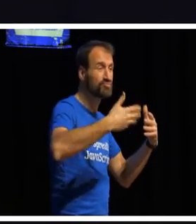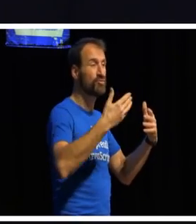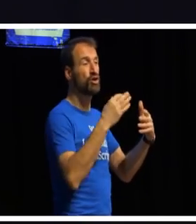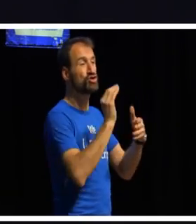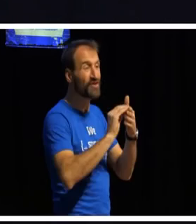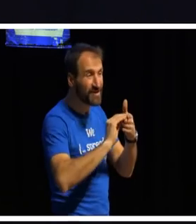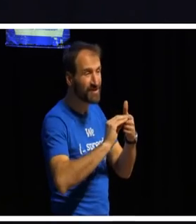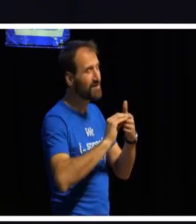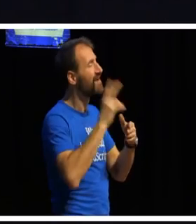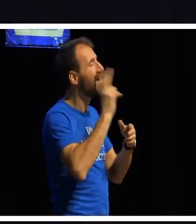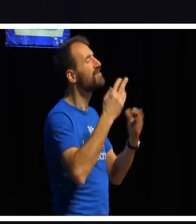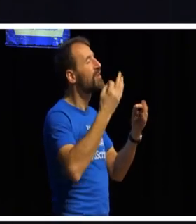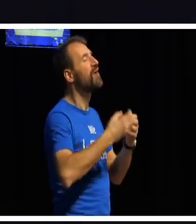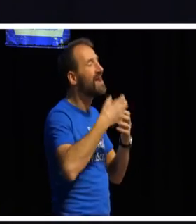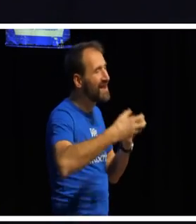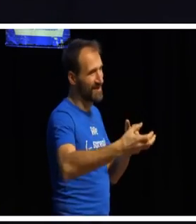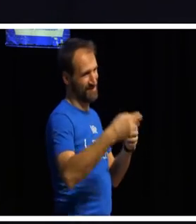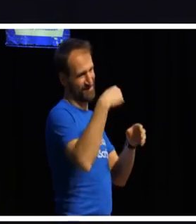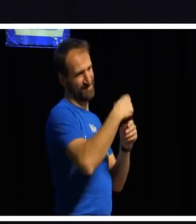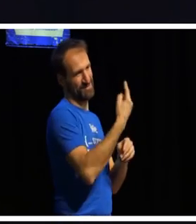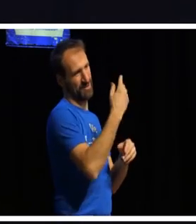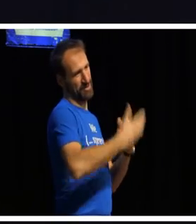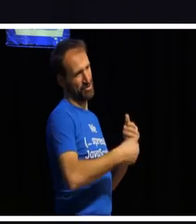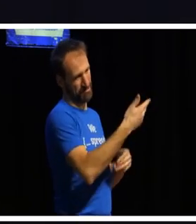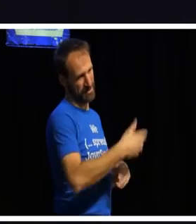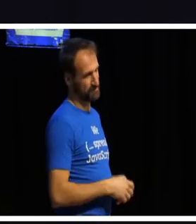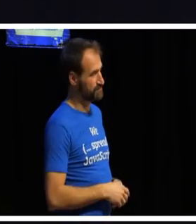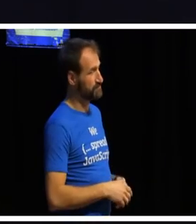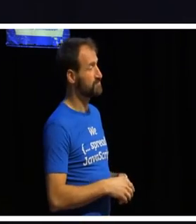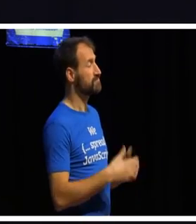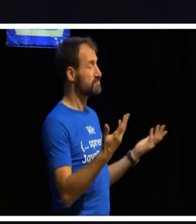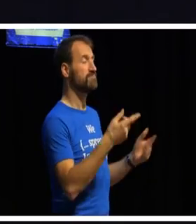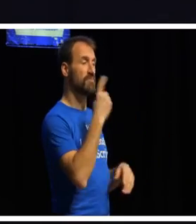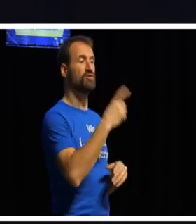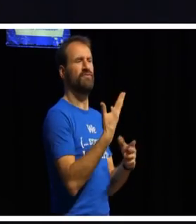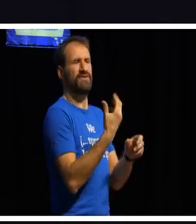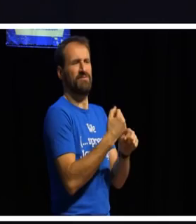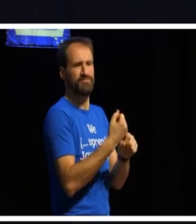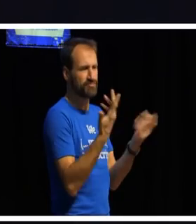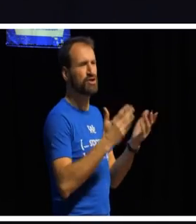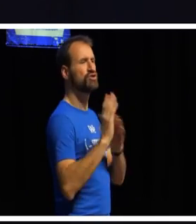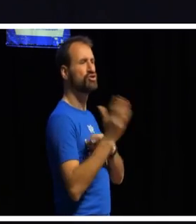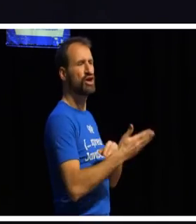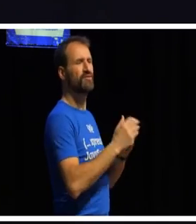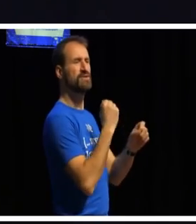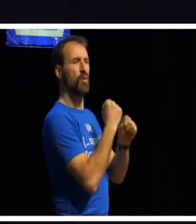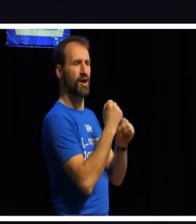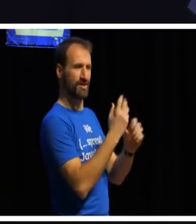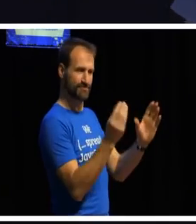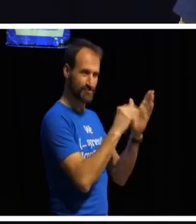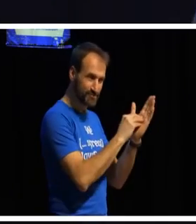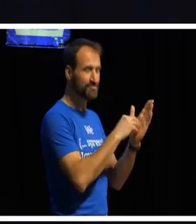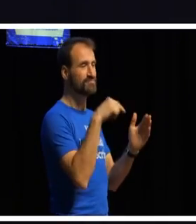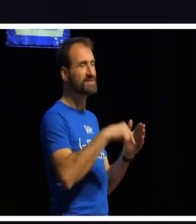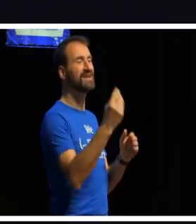So what can we do about this performance problem we've created? Well, we could bring in a service worker, and we can return the page shell from the cache,